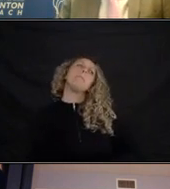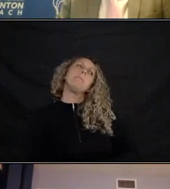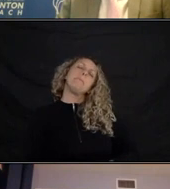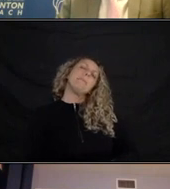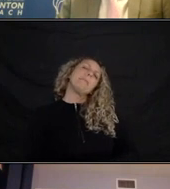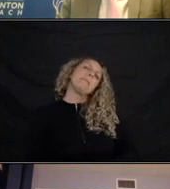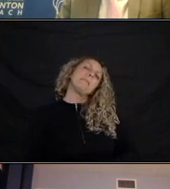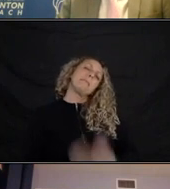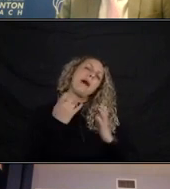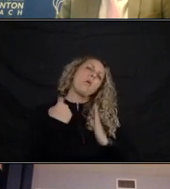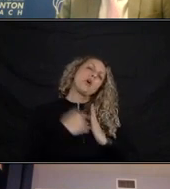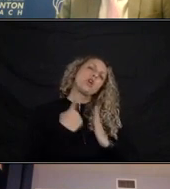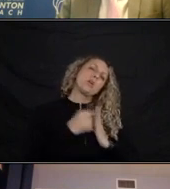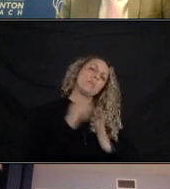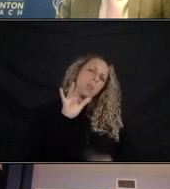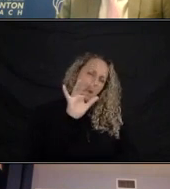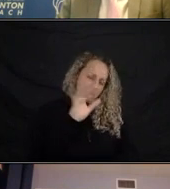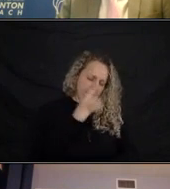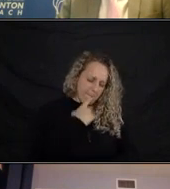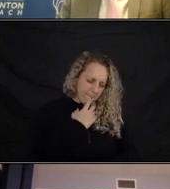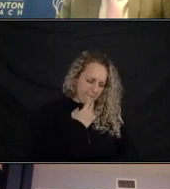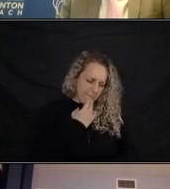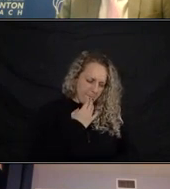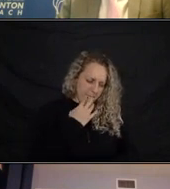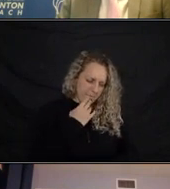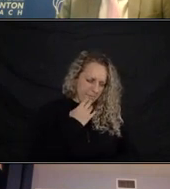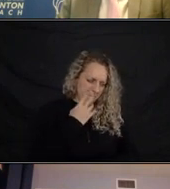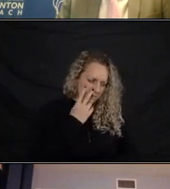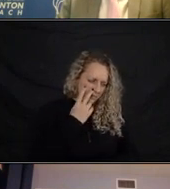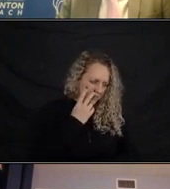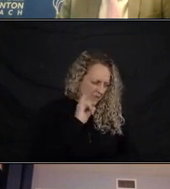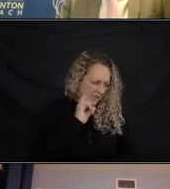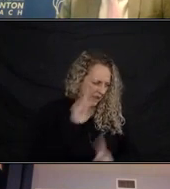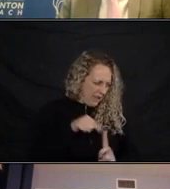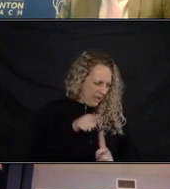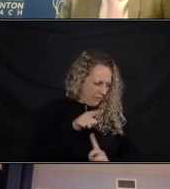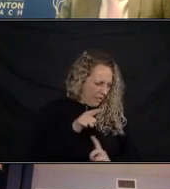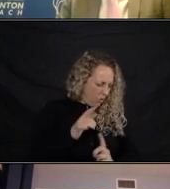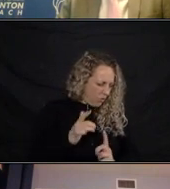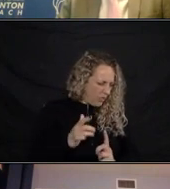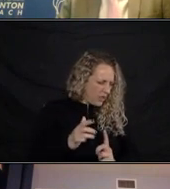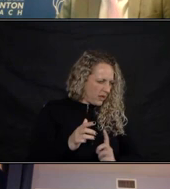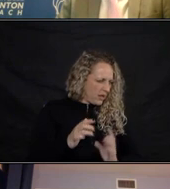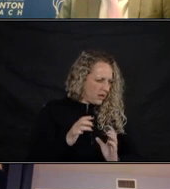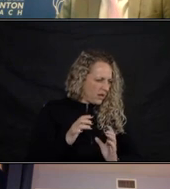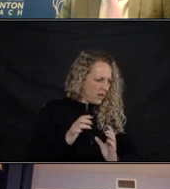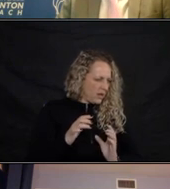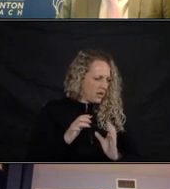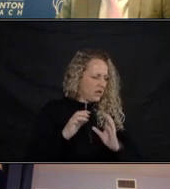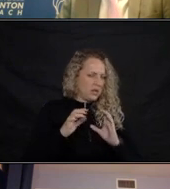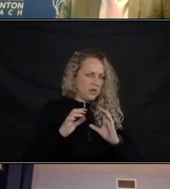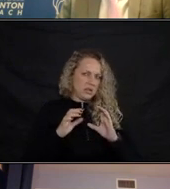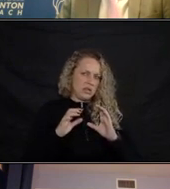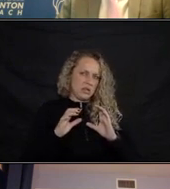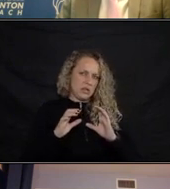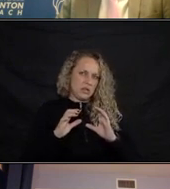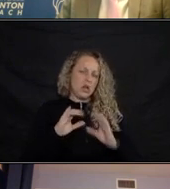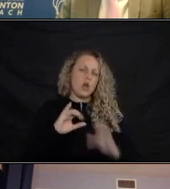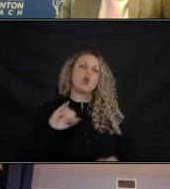You know, I want to talk about the bill too, about the stage, you know, concerning the stage of